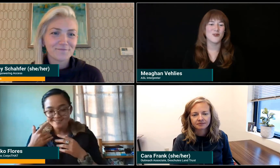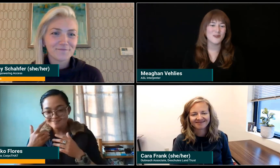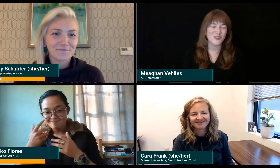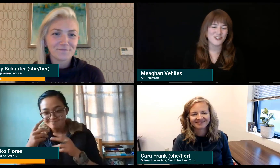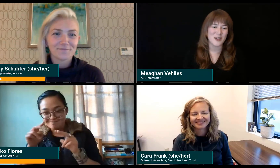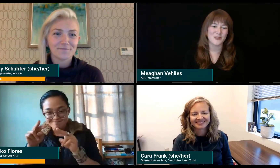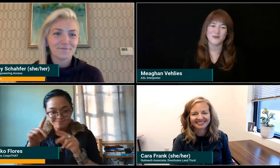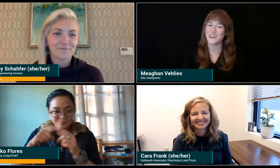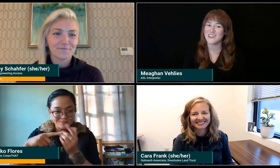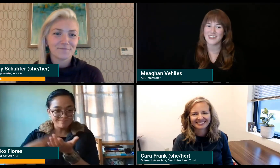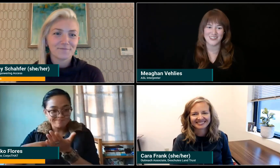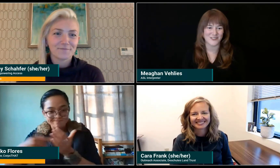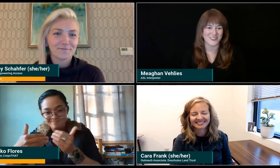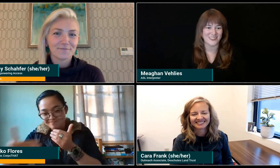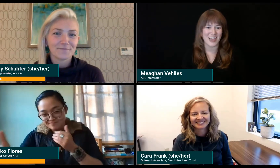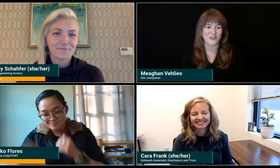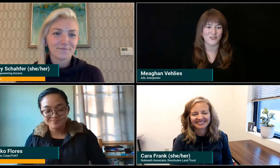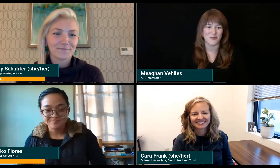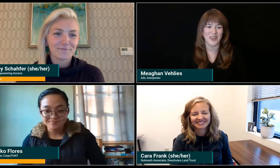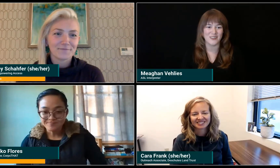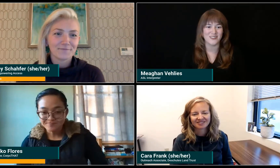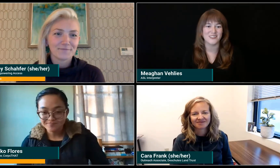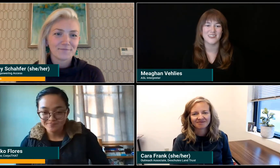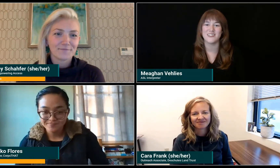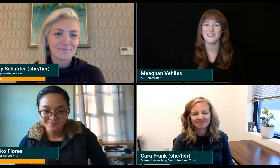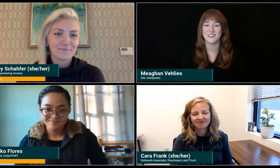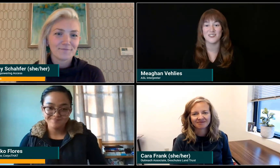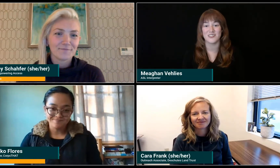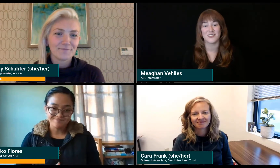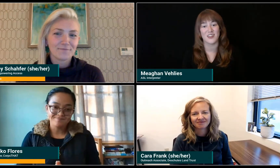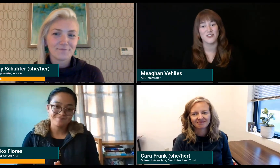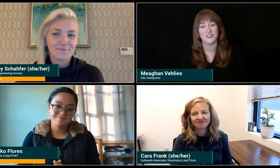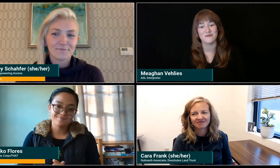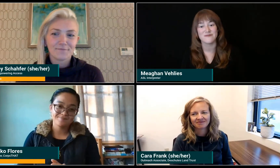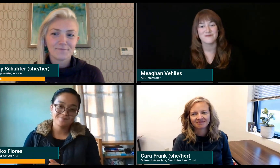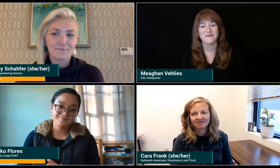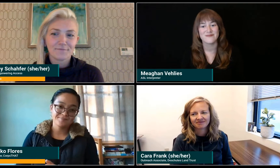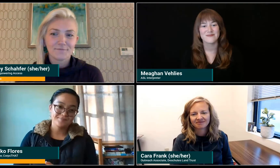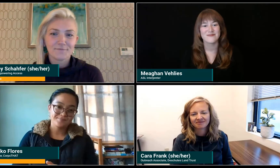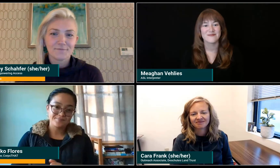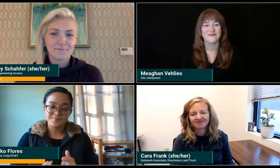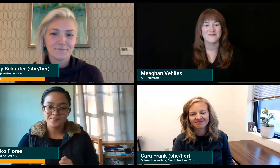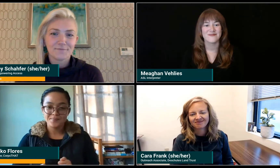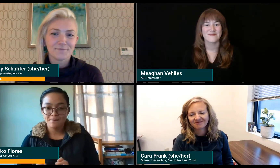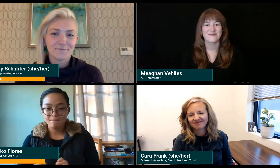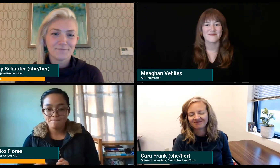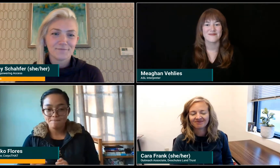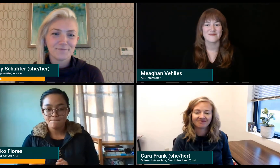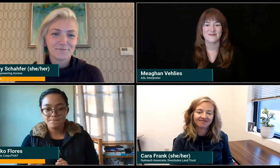this morning workshop, so I'm very excited for this afternoon panel and to continue this discussion.